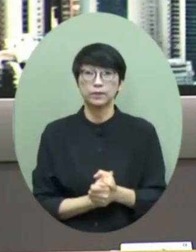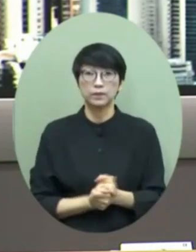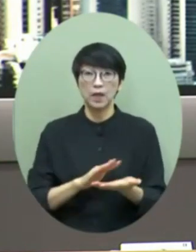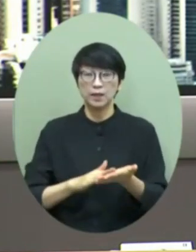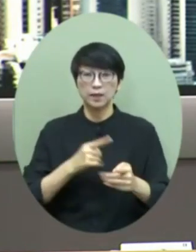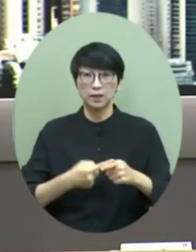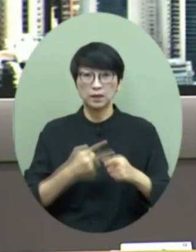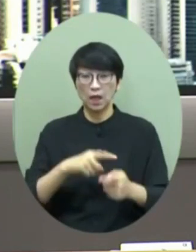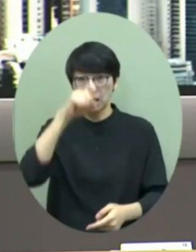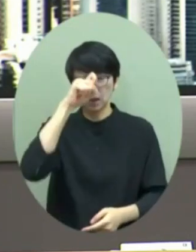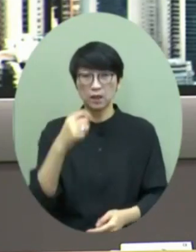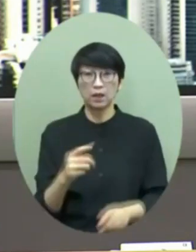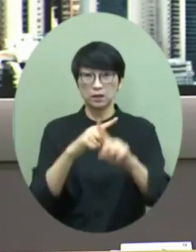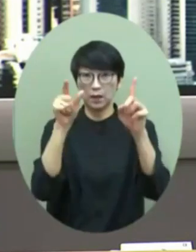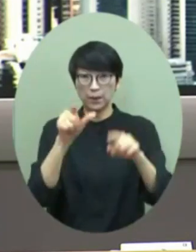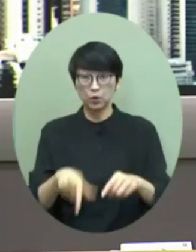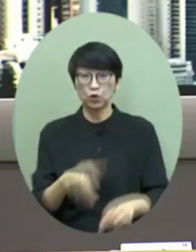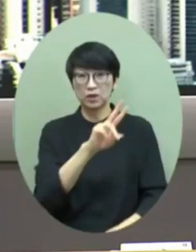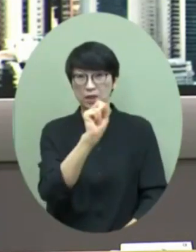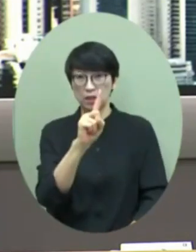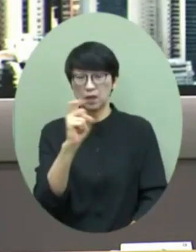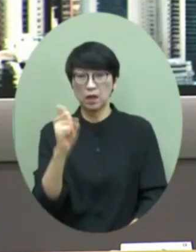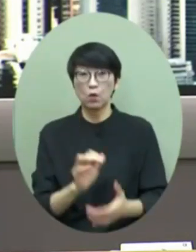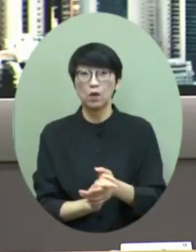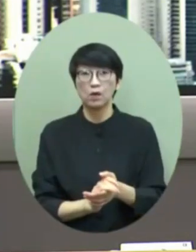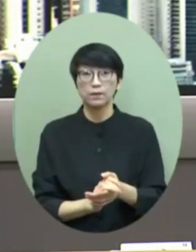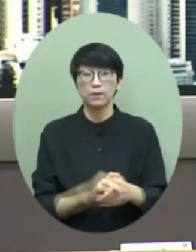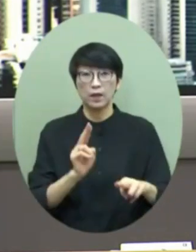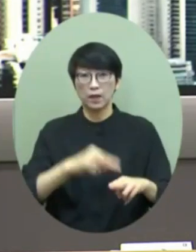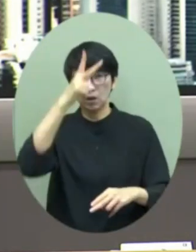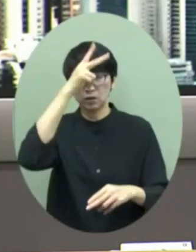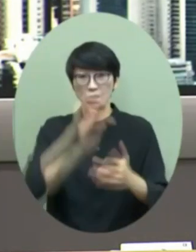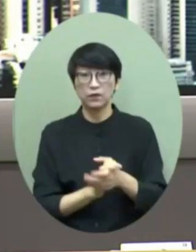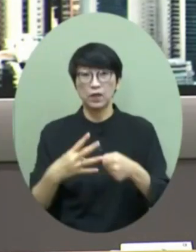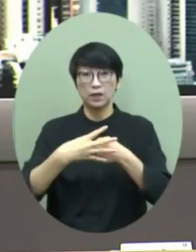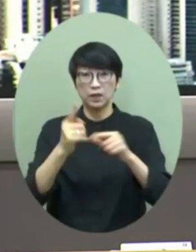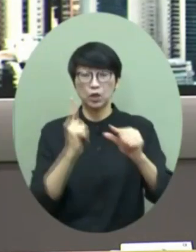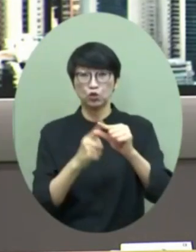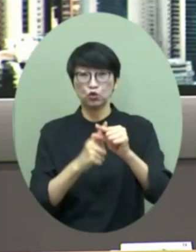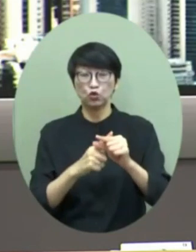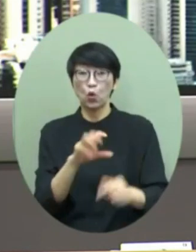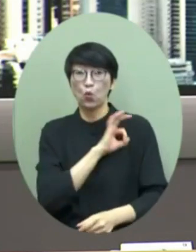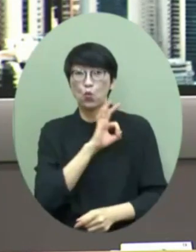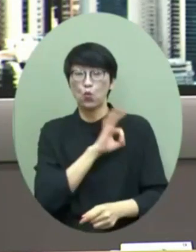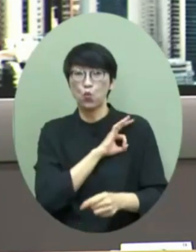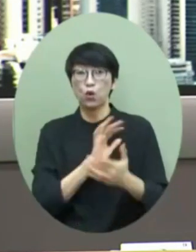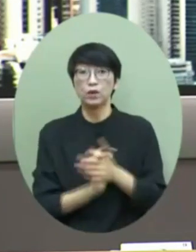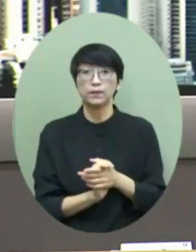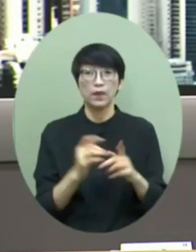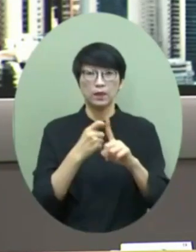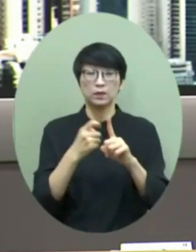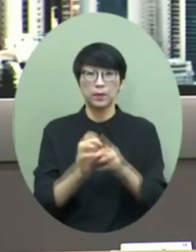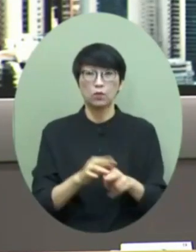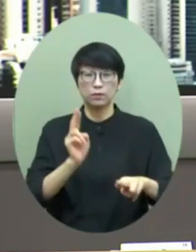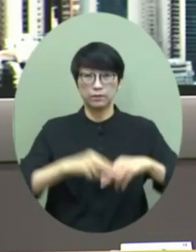past 23 years would continue. You might recall last November at the